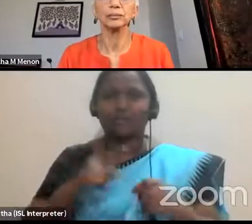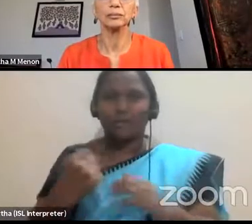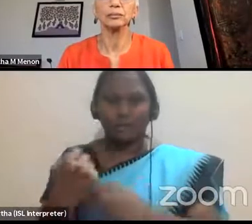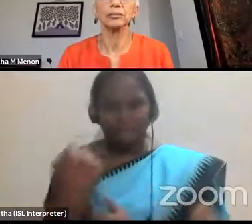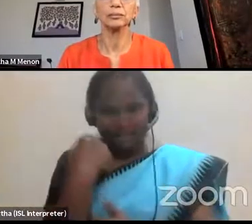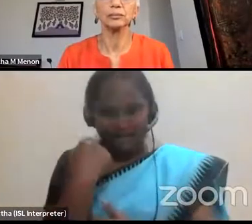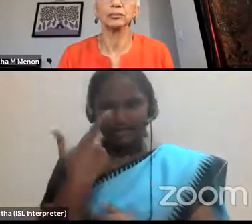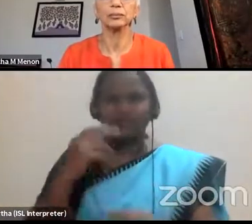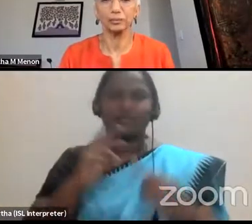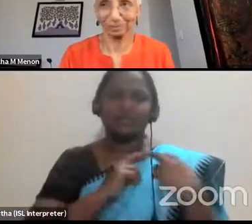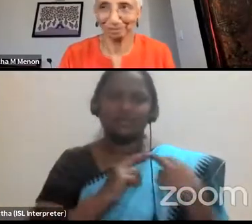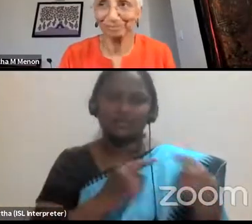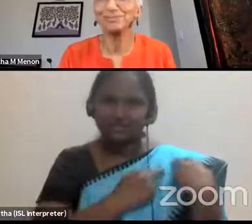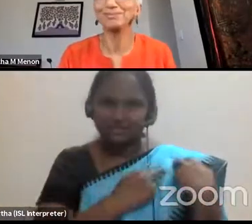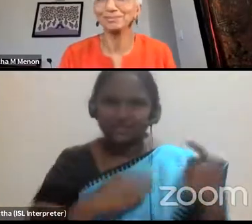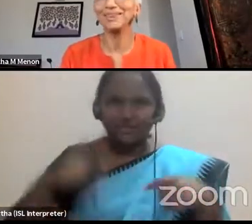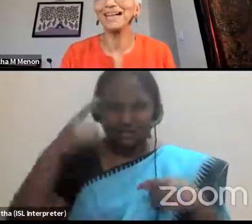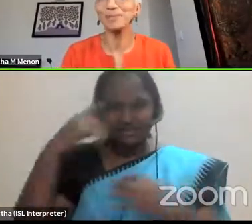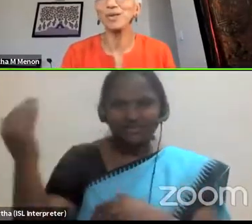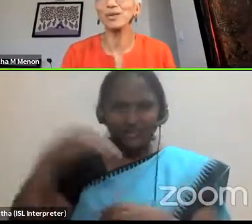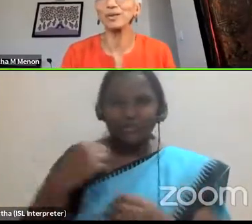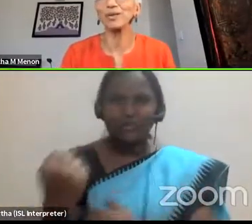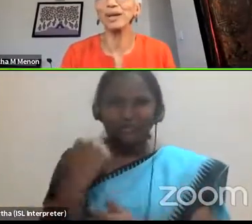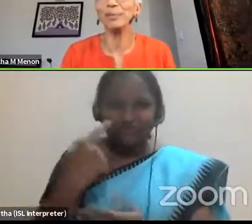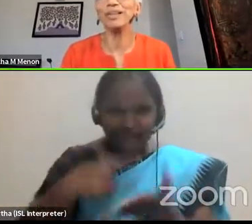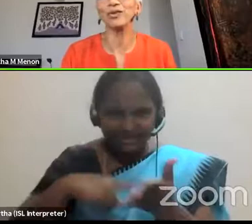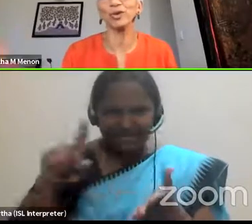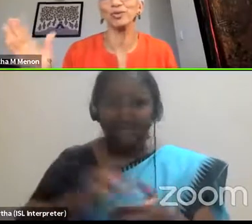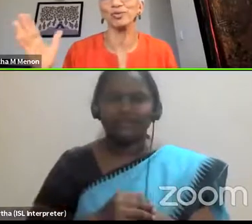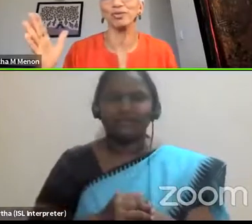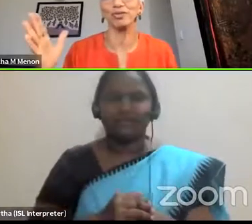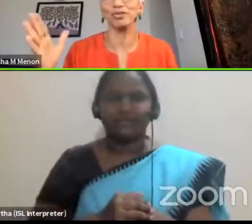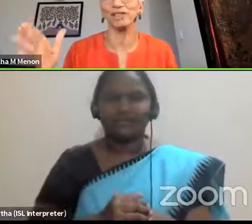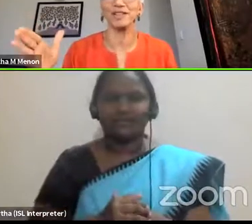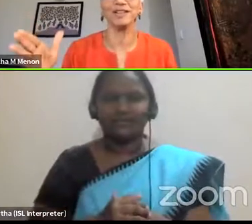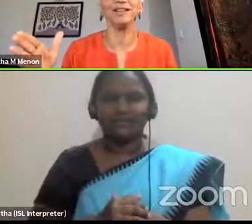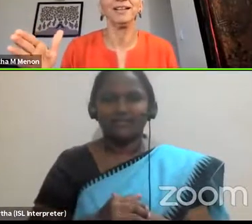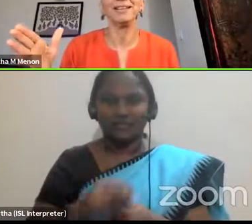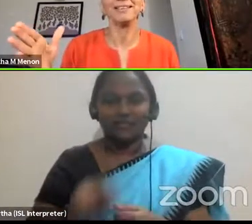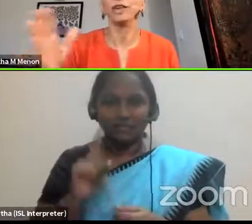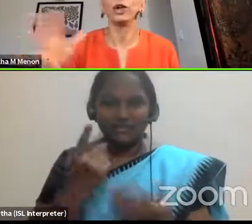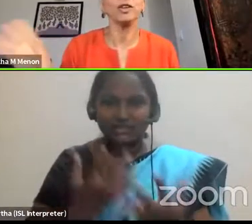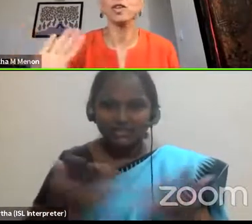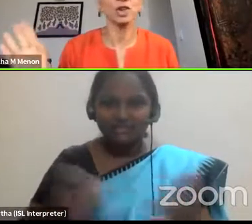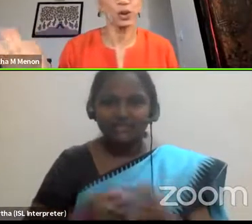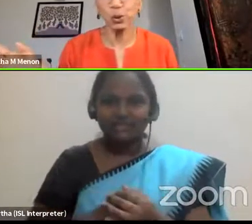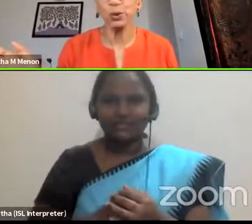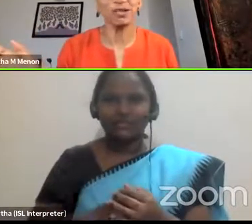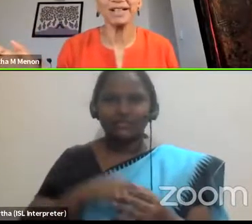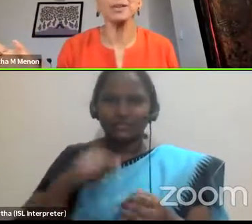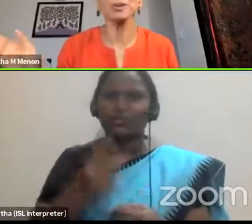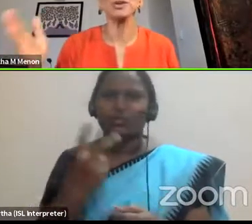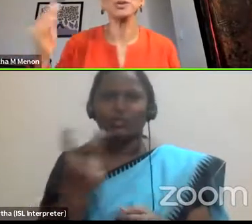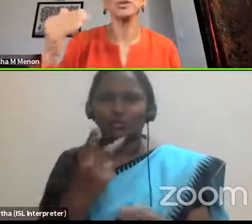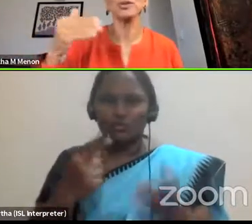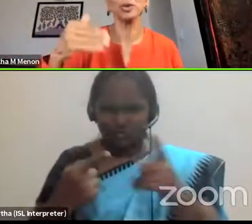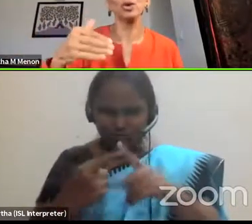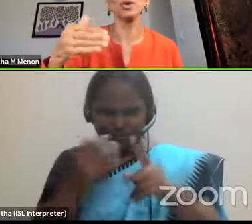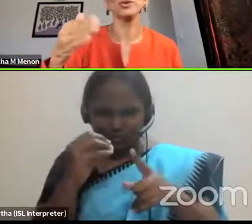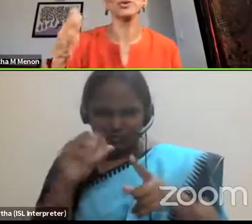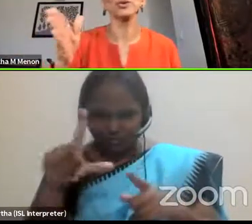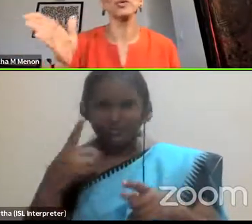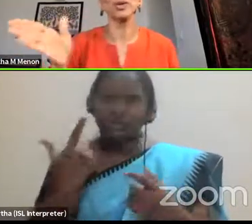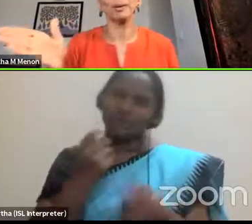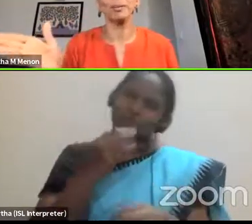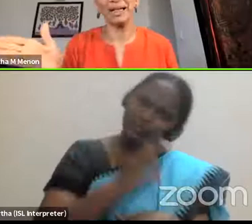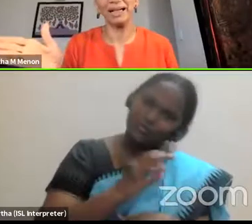power and the responsibility that comes with the power, right? Absolutely. So, so first thing, technology is just a tool, right? You can use it for good or